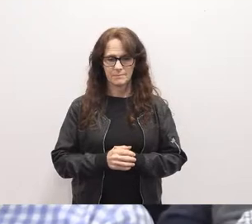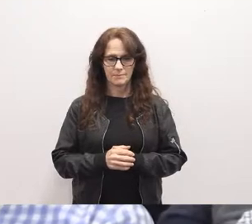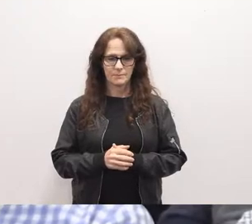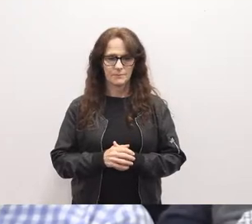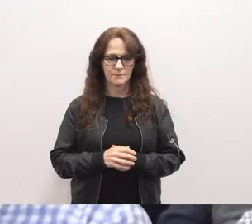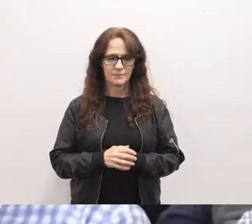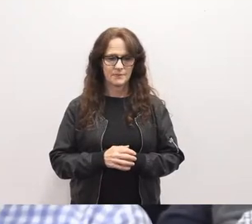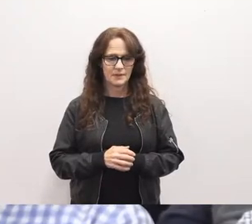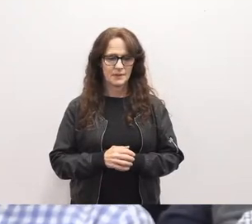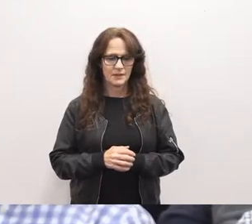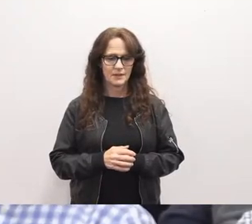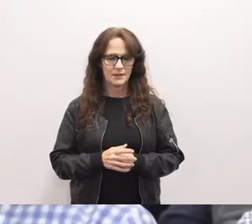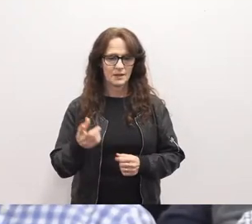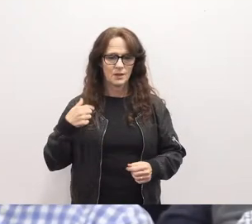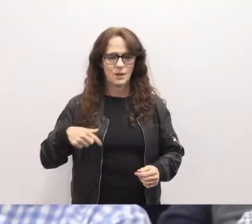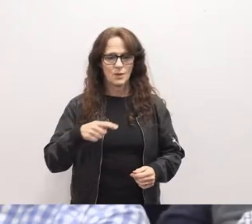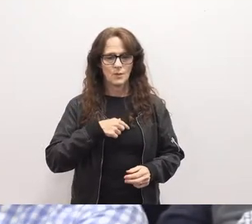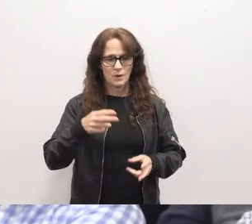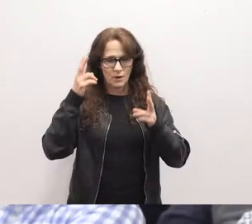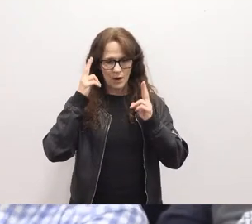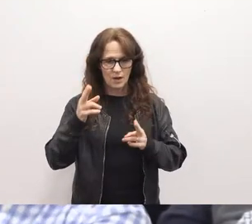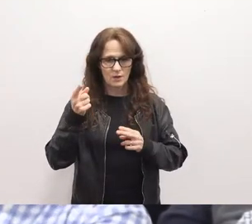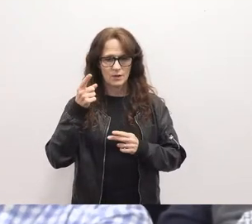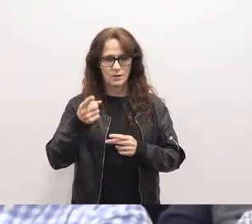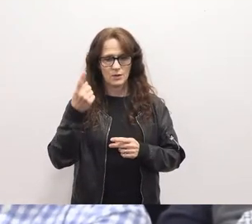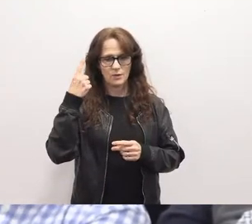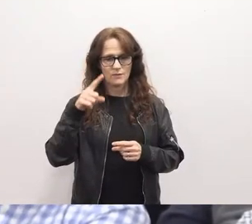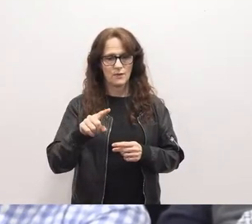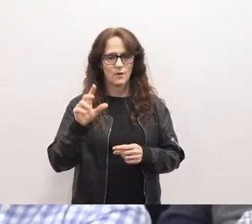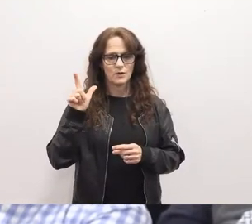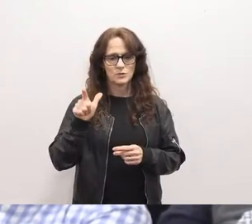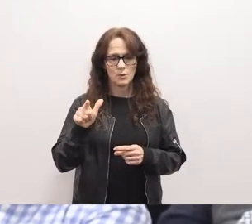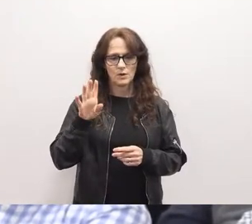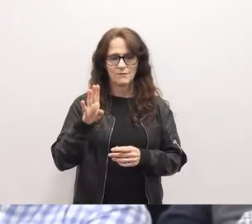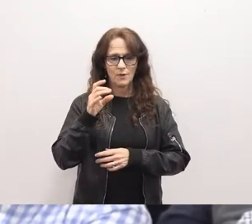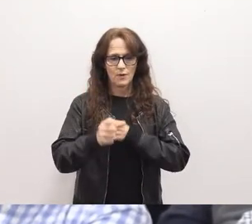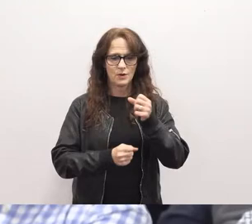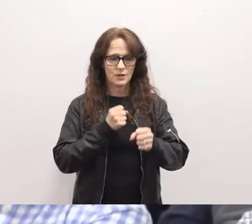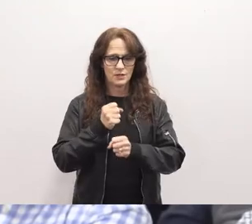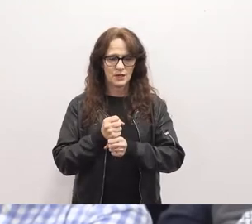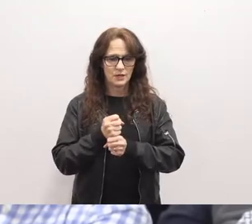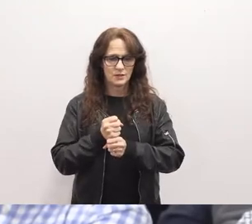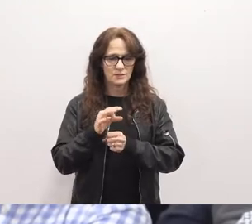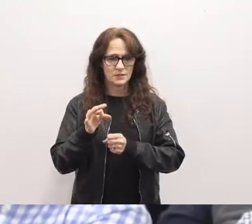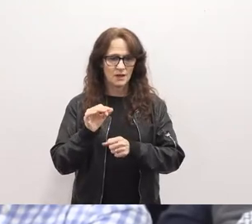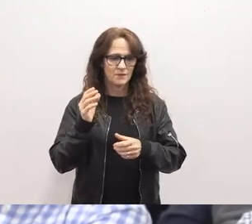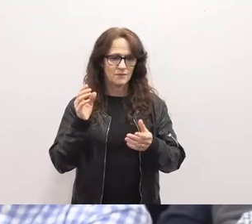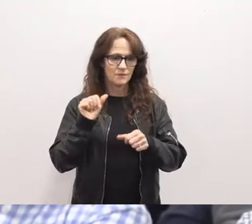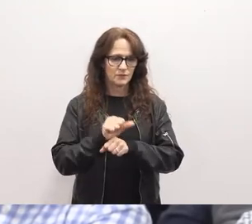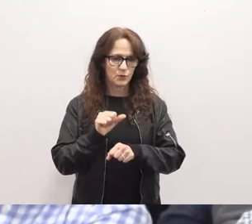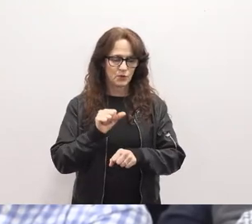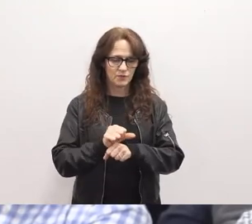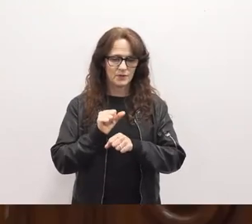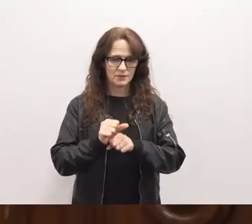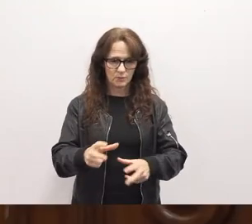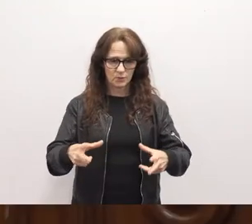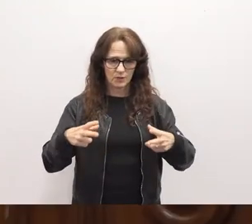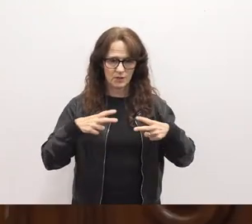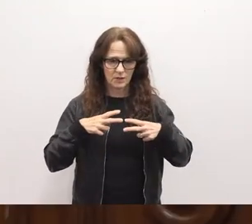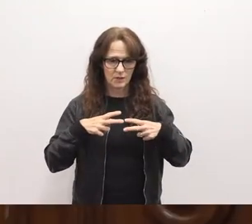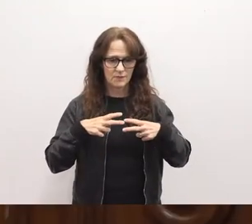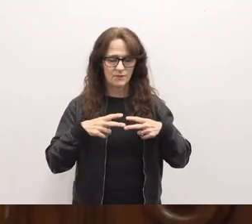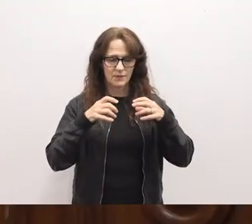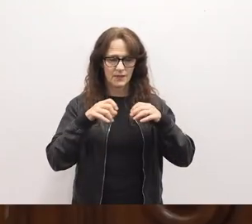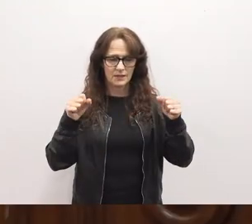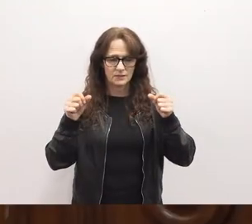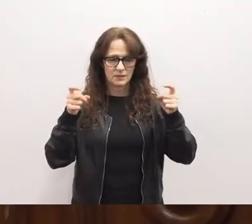So we are honoring you for 24 years of service. You are retiring as the